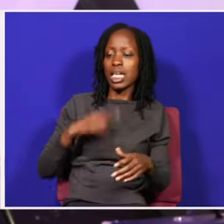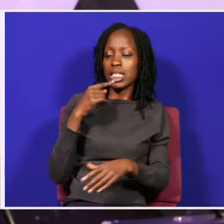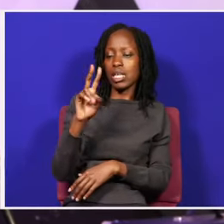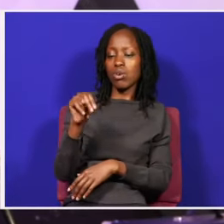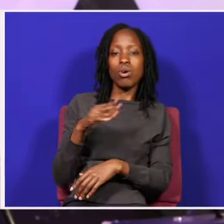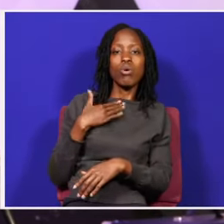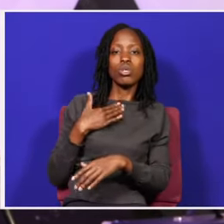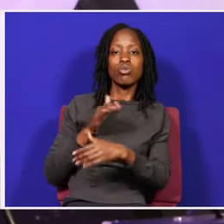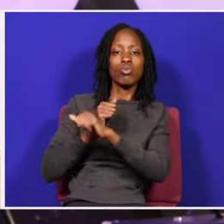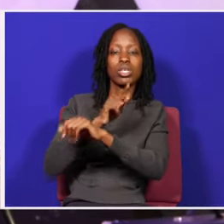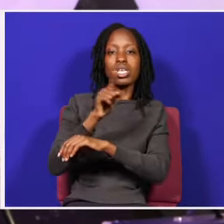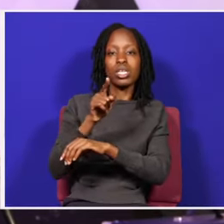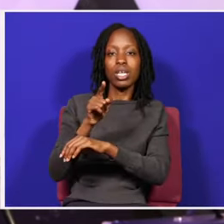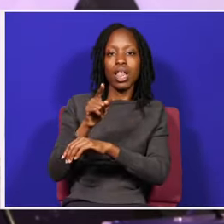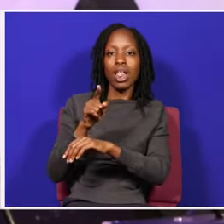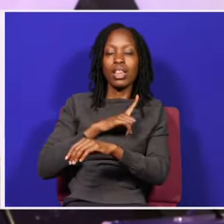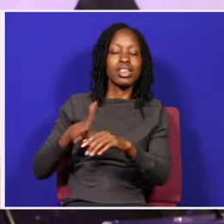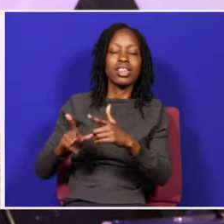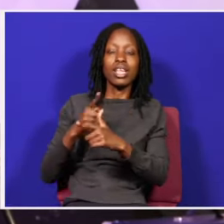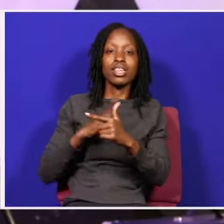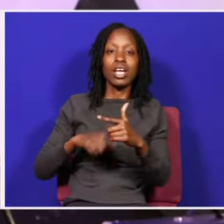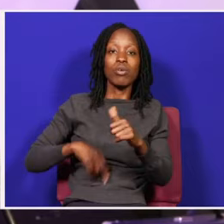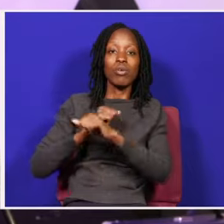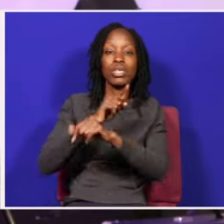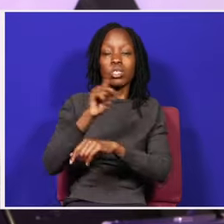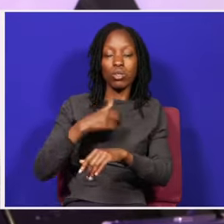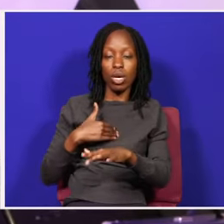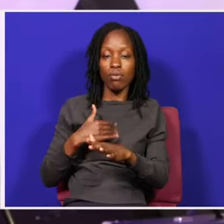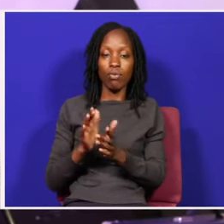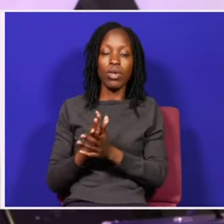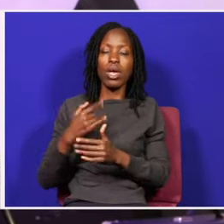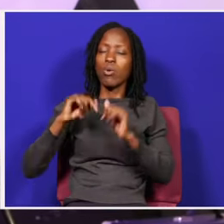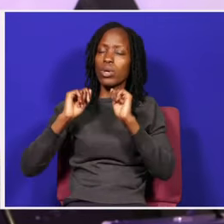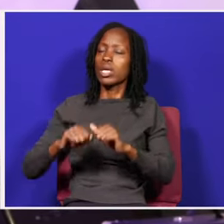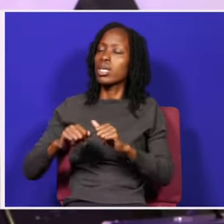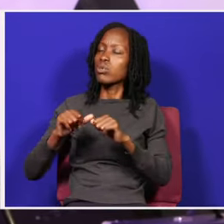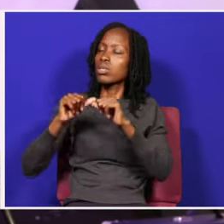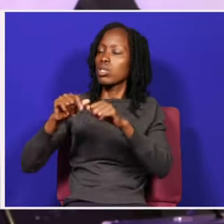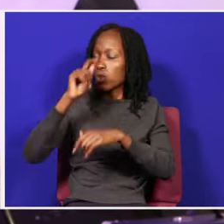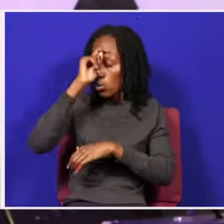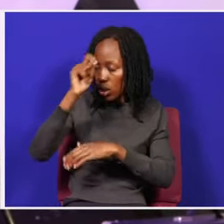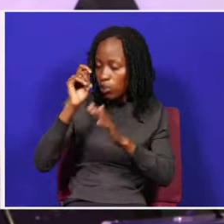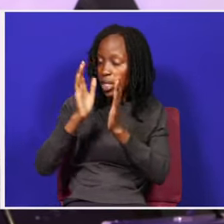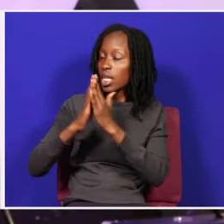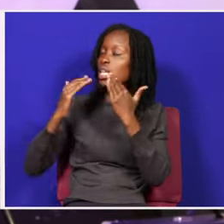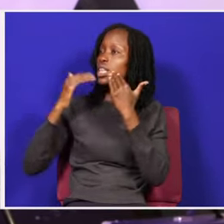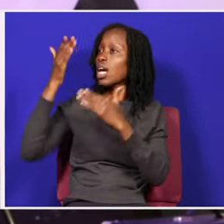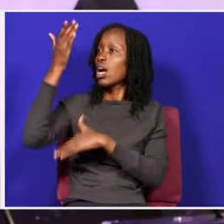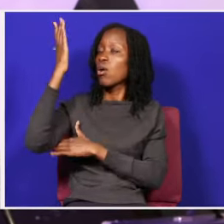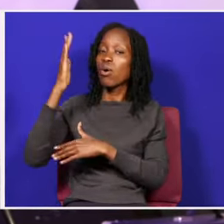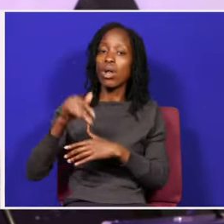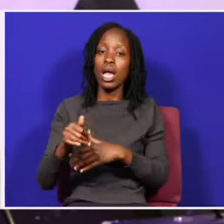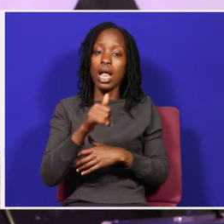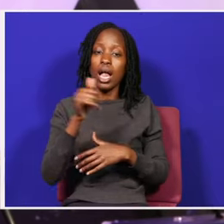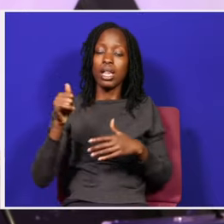in your life, we're still here and we can still reverence God. And for those who are still having to bear the